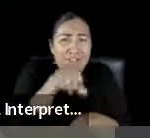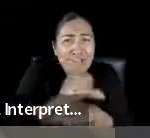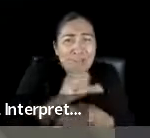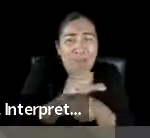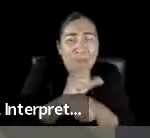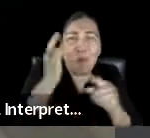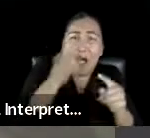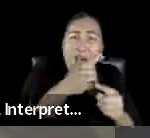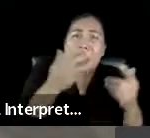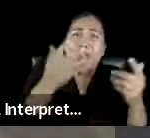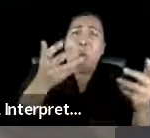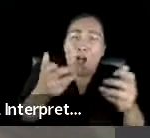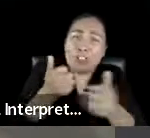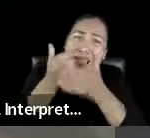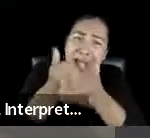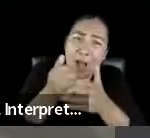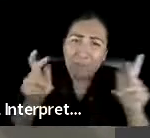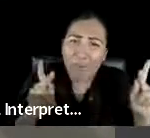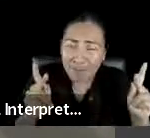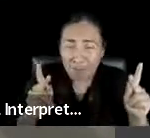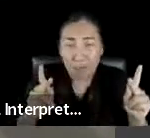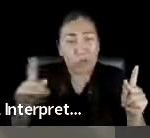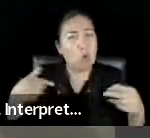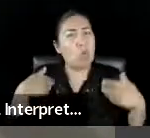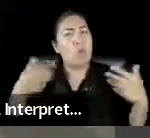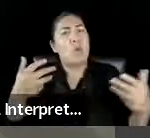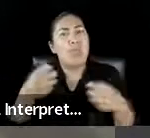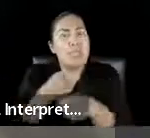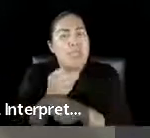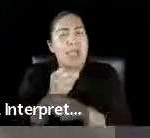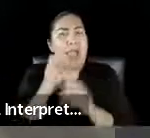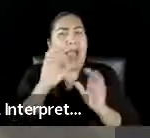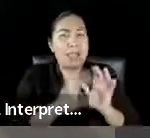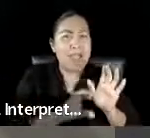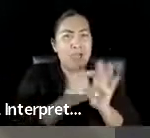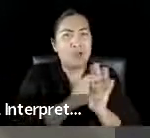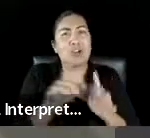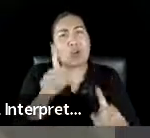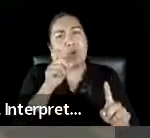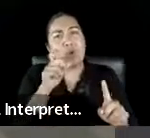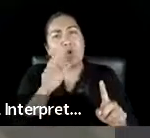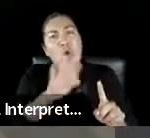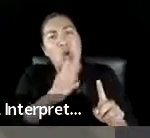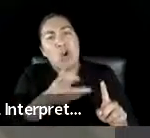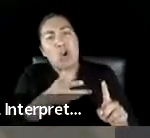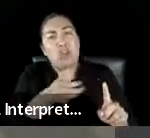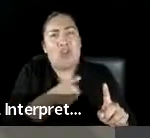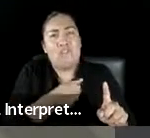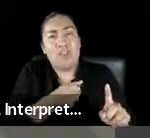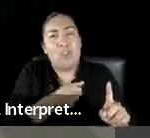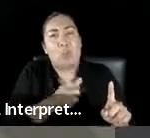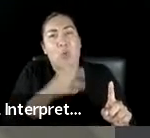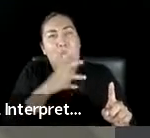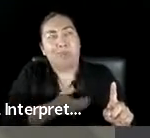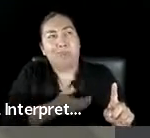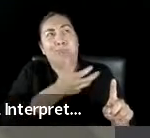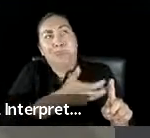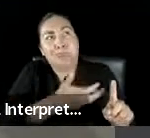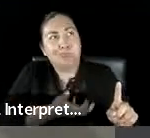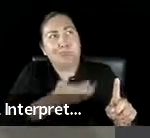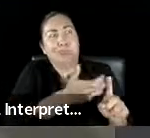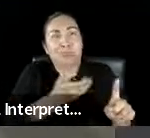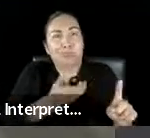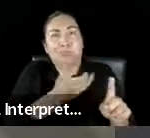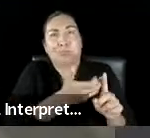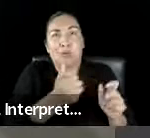to help people. So we wanted to create a character that is her confidant and is someone who's kind of